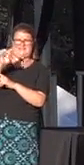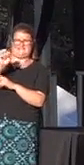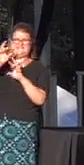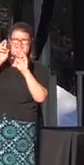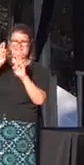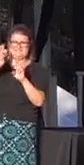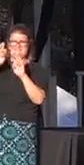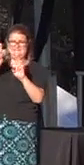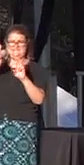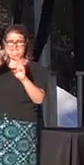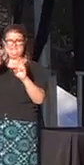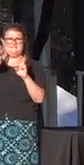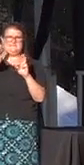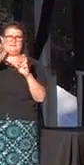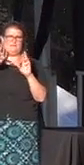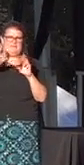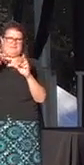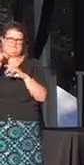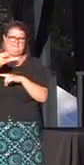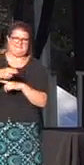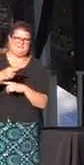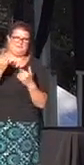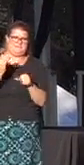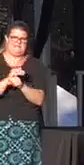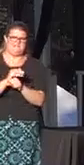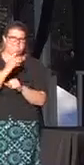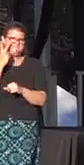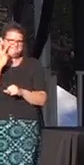little pride momentum.